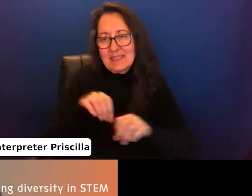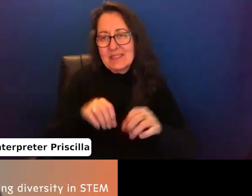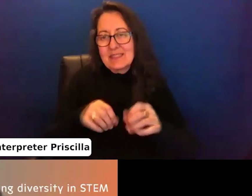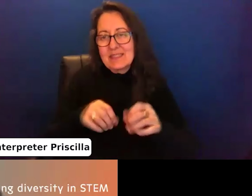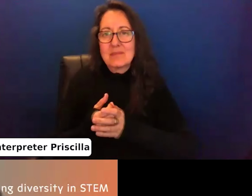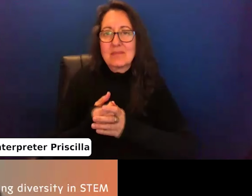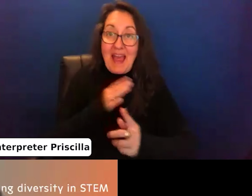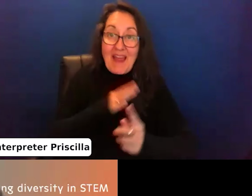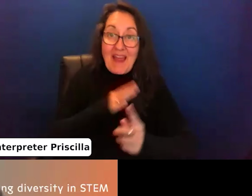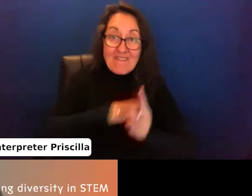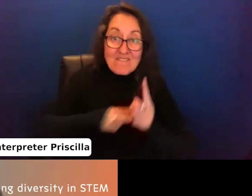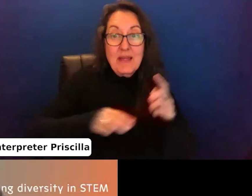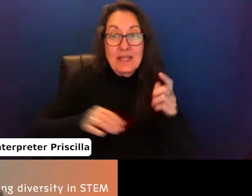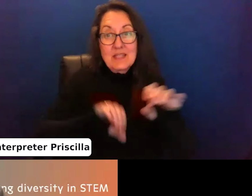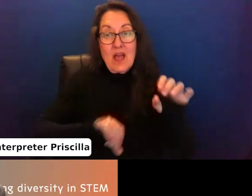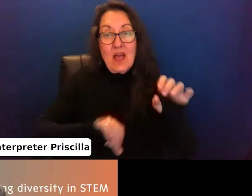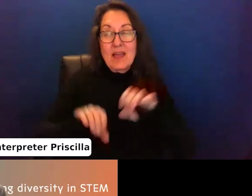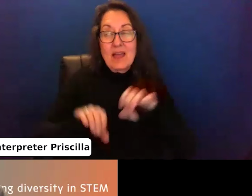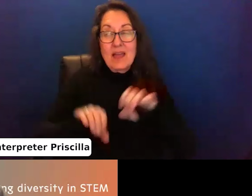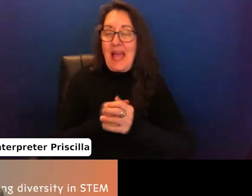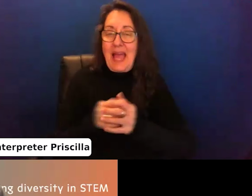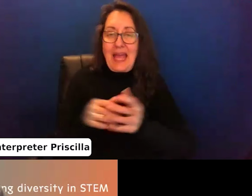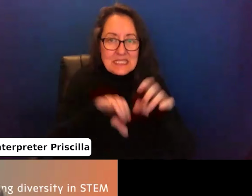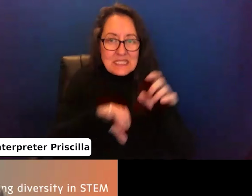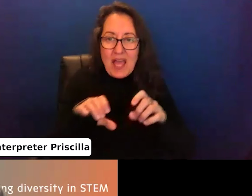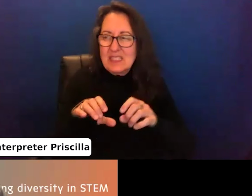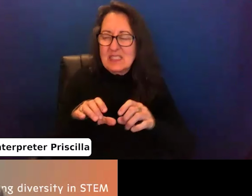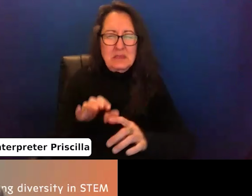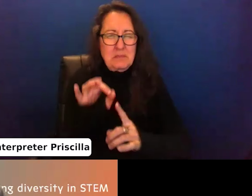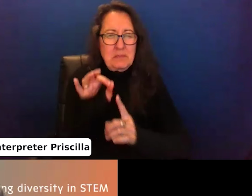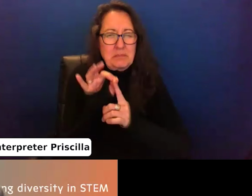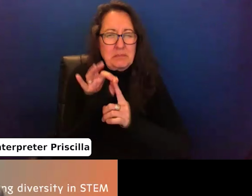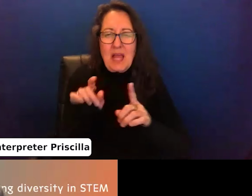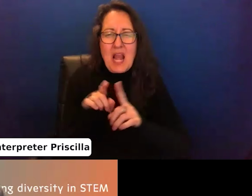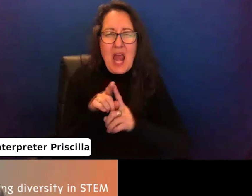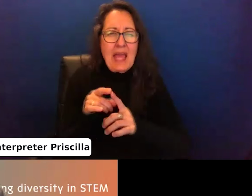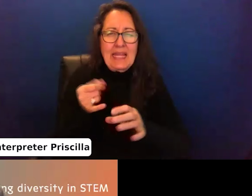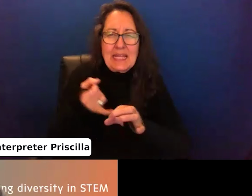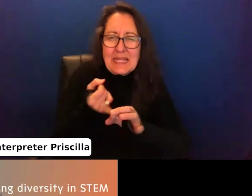space science, materials science, chemistry, physics, etc.